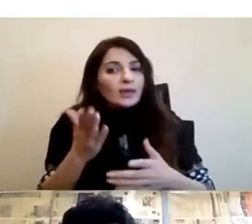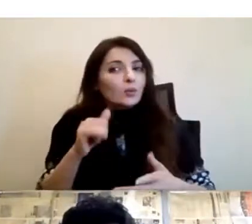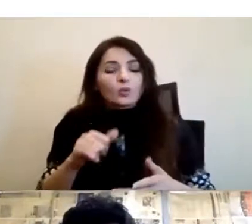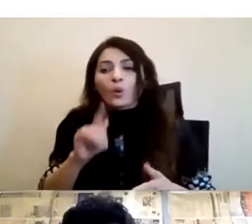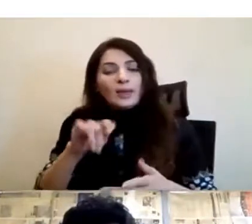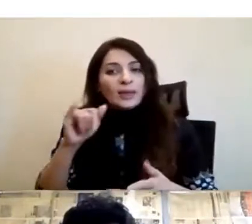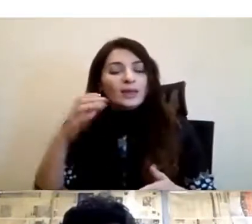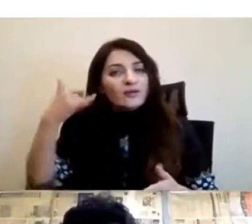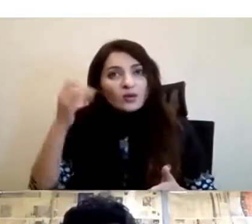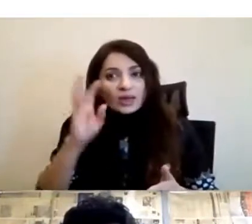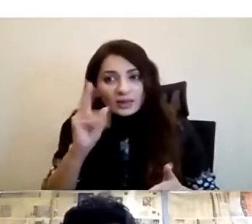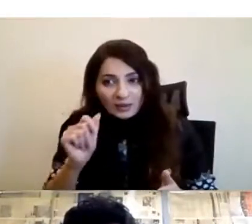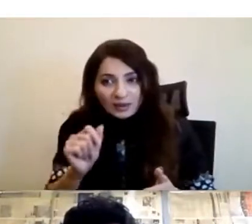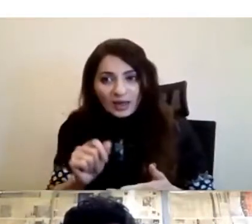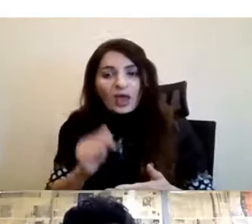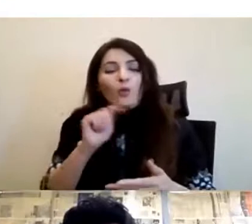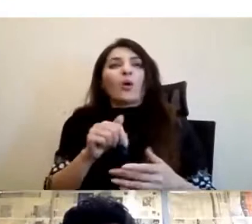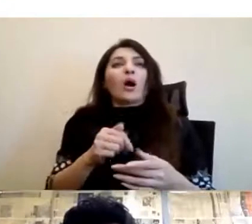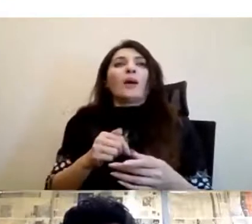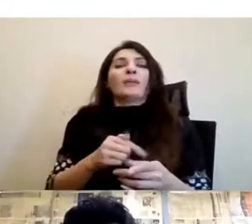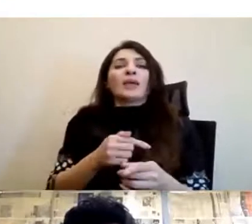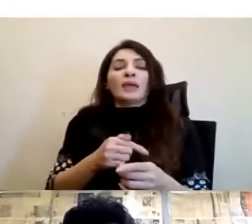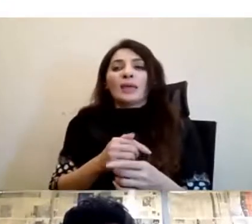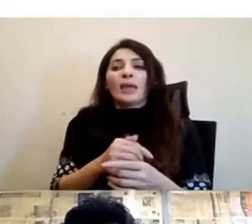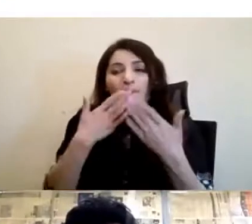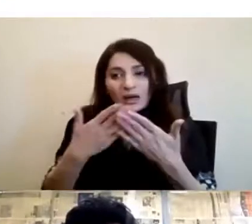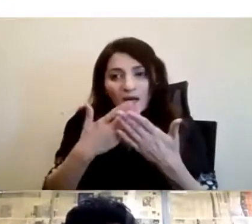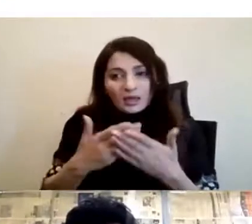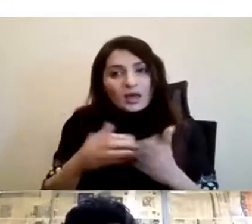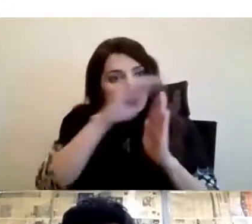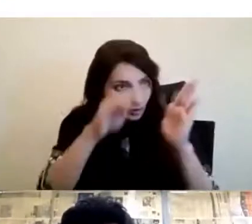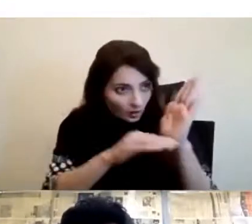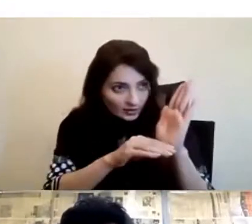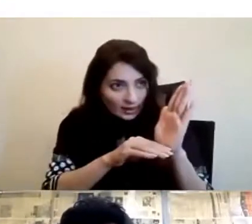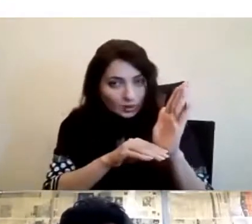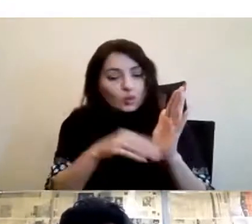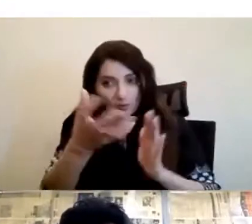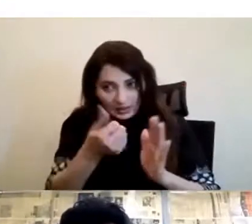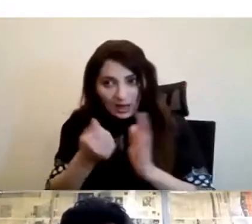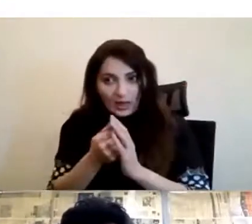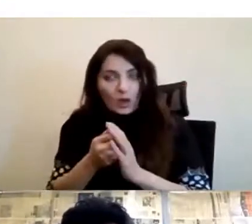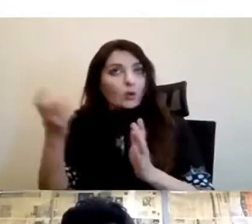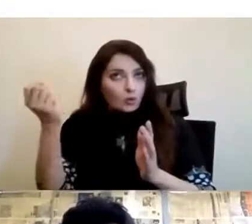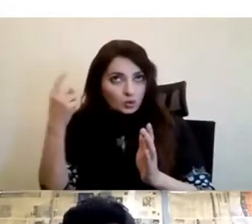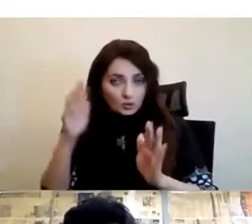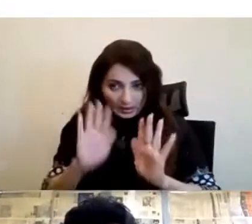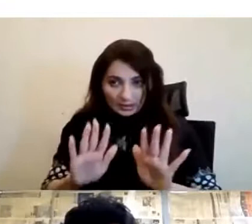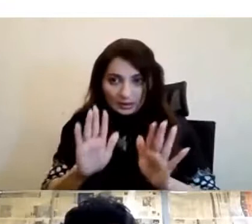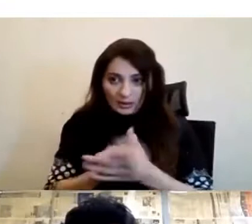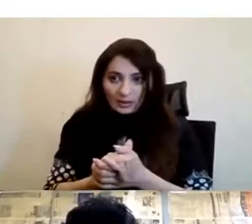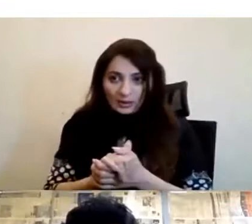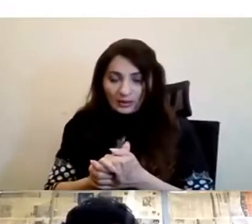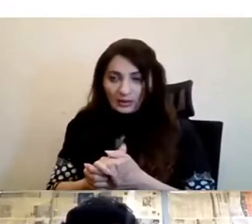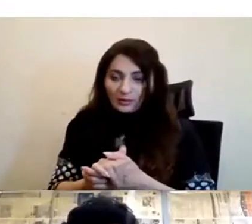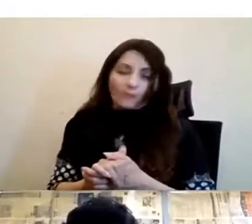some content, educational content and they can listen. Lastly, I can tell you, like we need